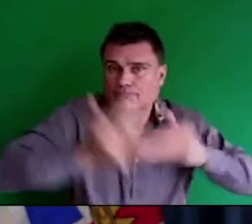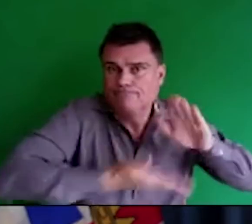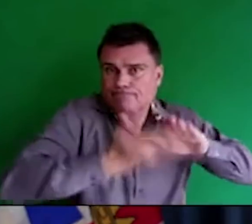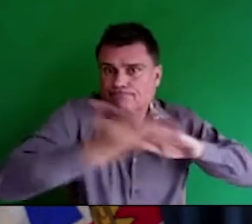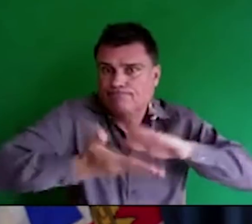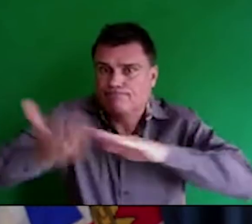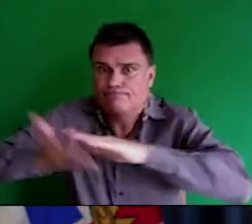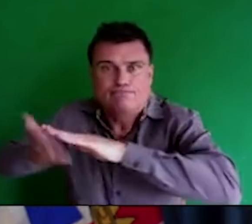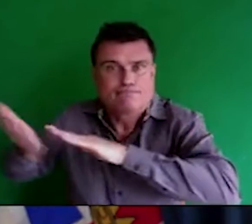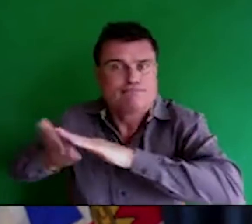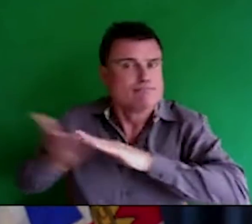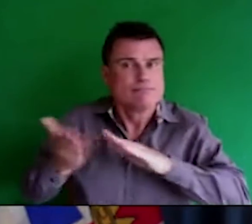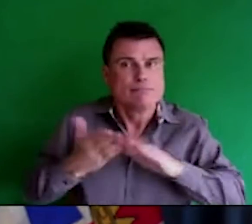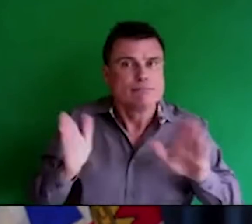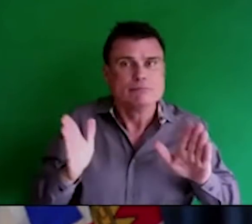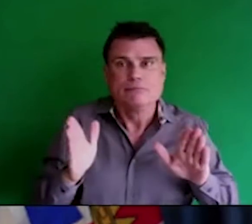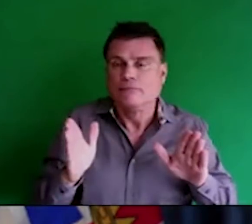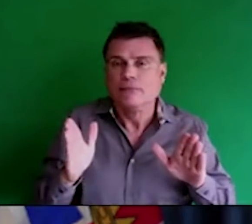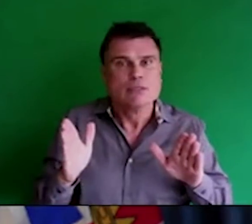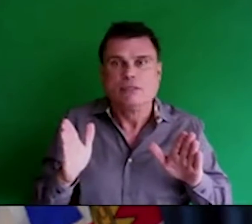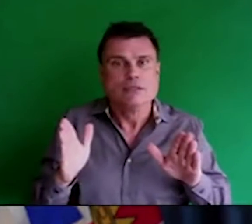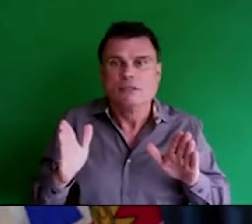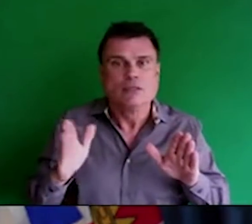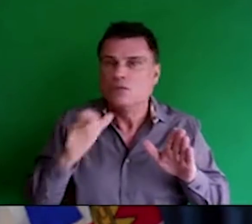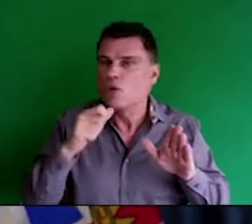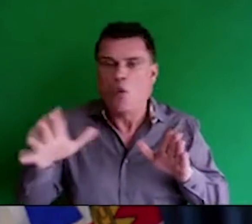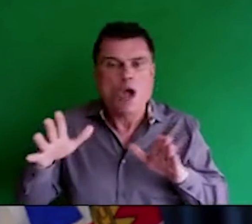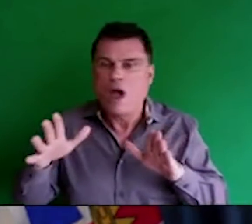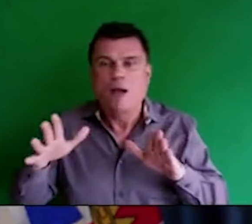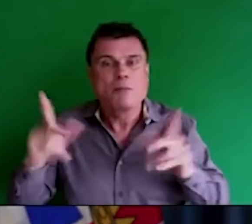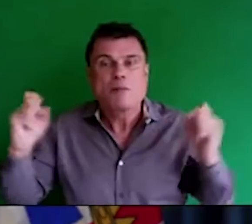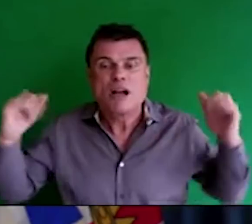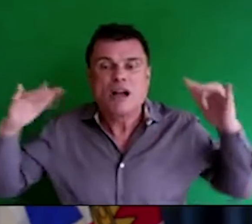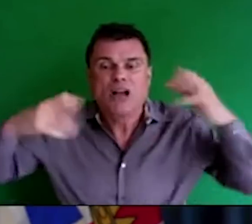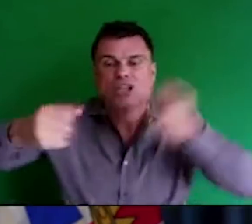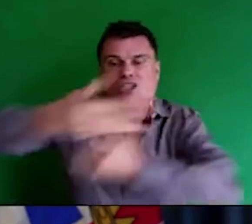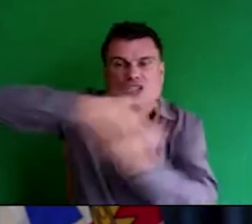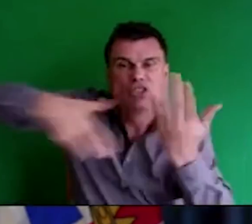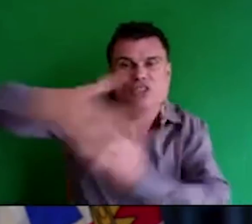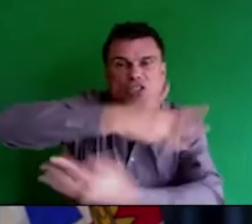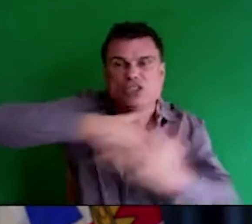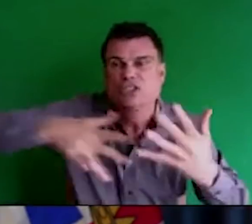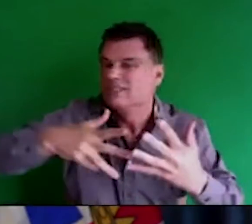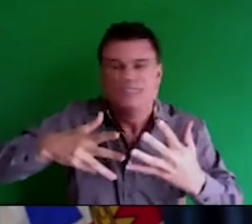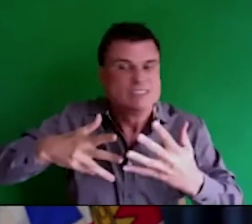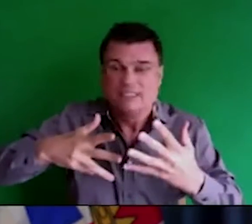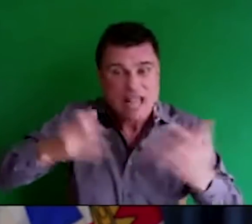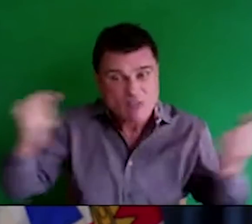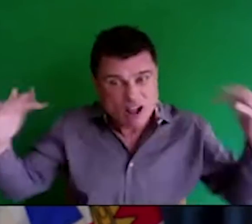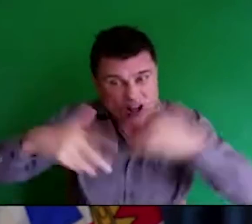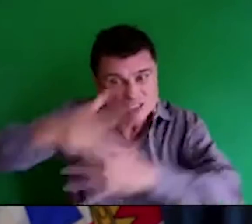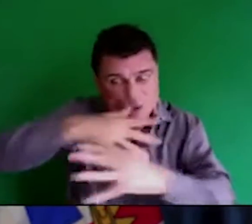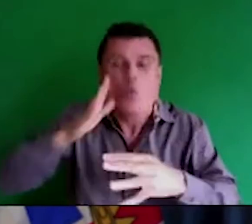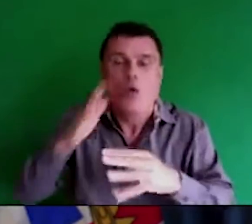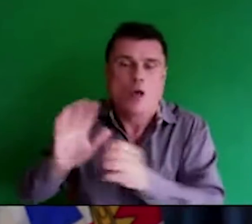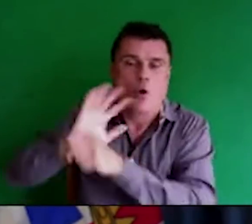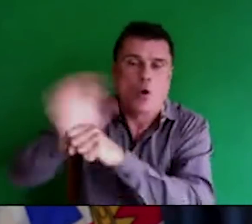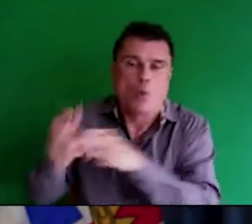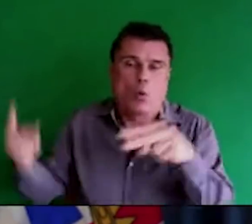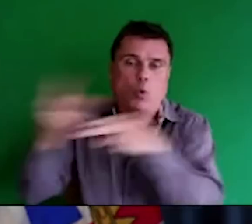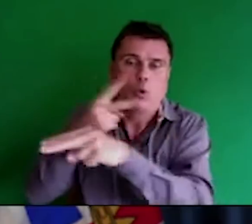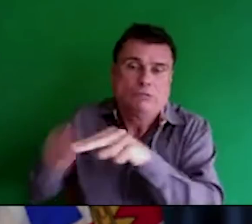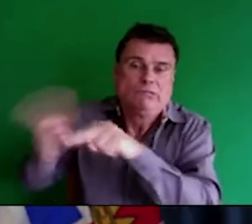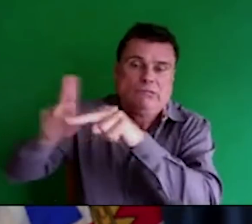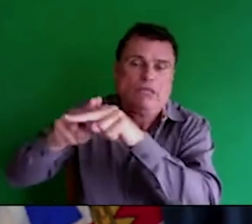our responsibility to bring the case numbers down. We need to have targeted action. Dr. Henry has announced that over the